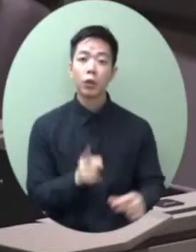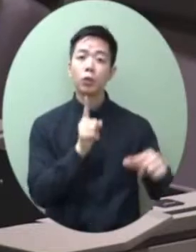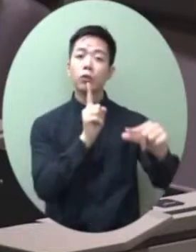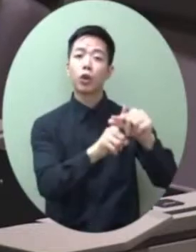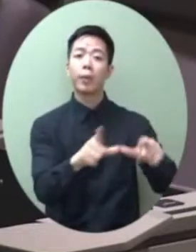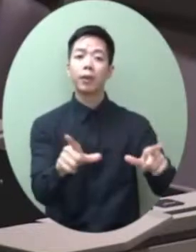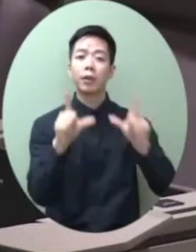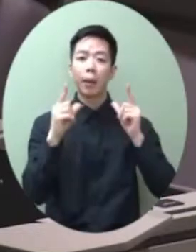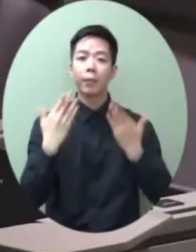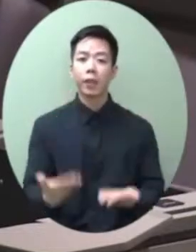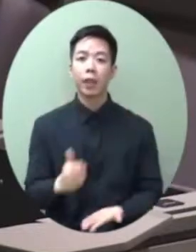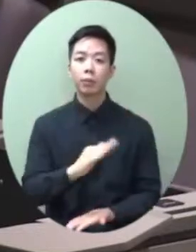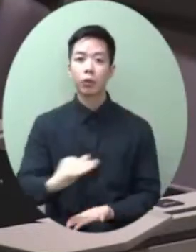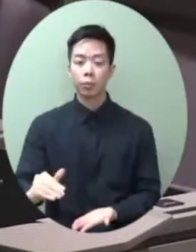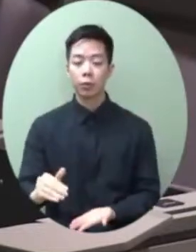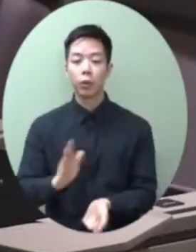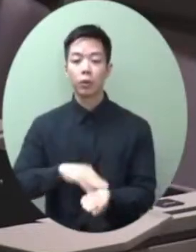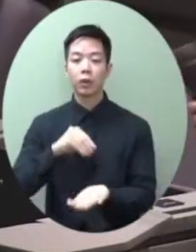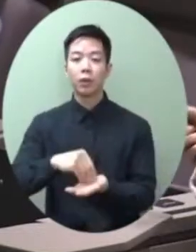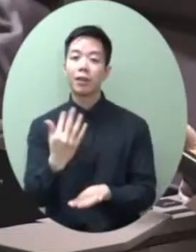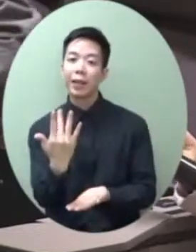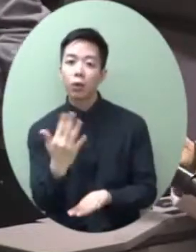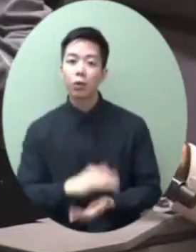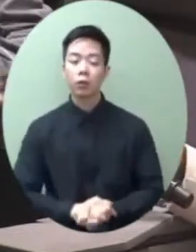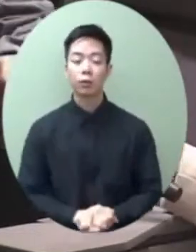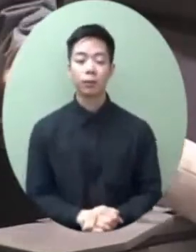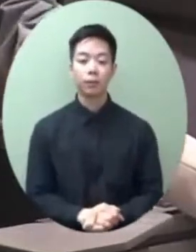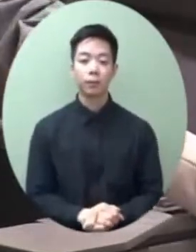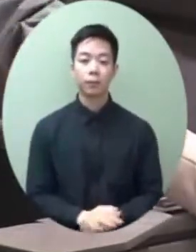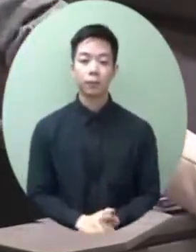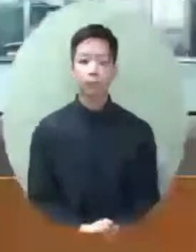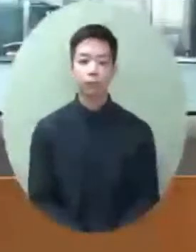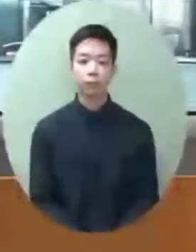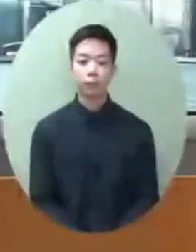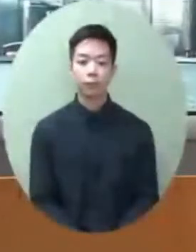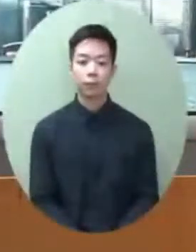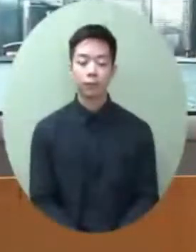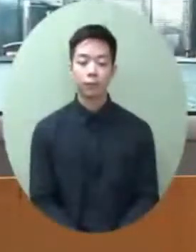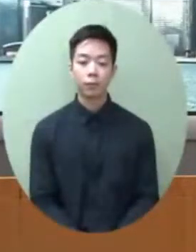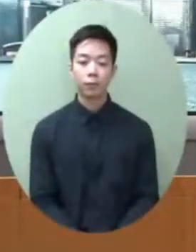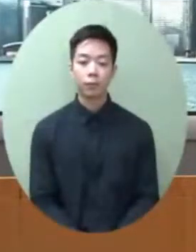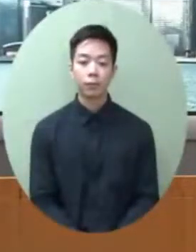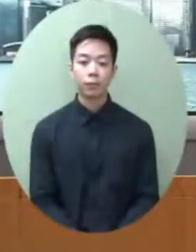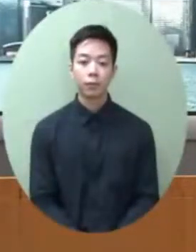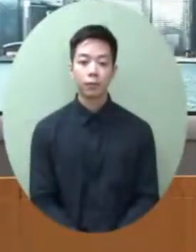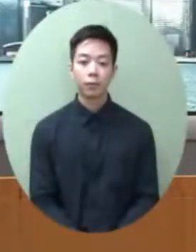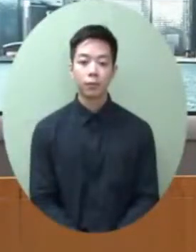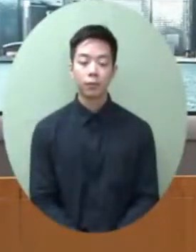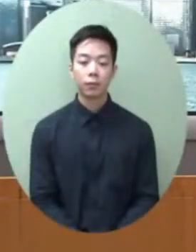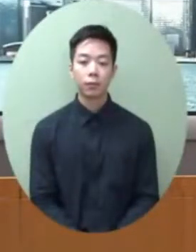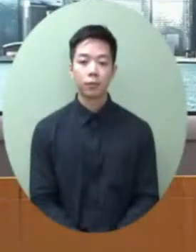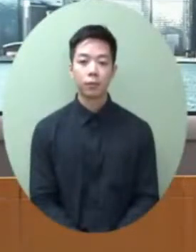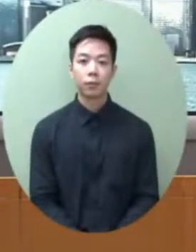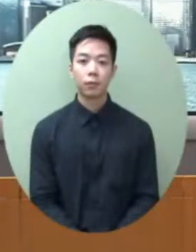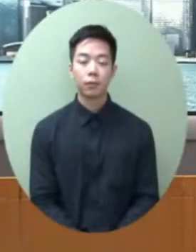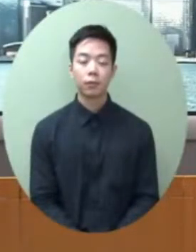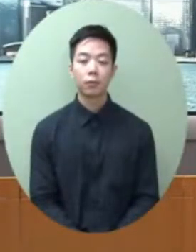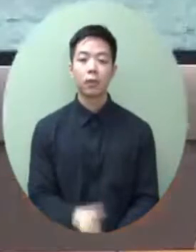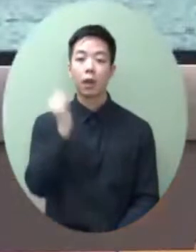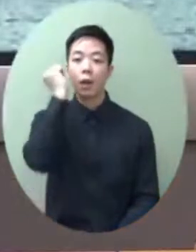at the Queen Mary Hospital? And can you tell us in Chinese how many children are confirmed?